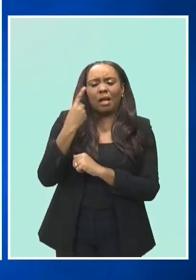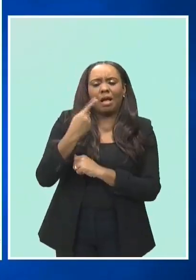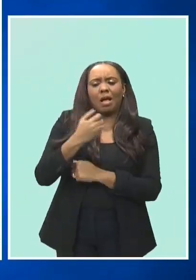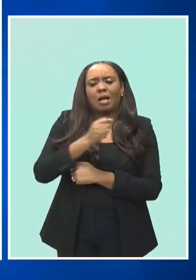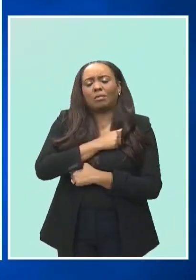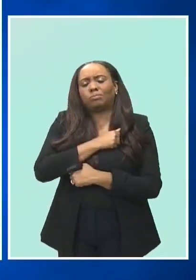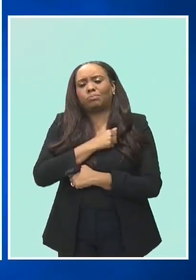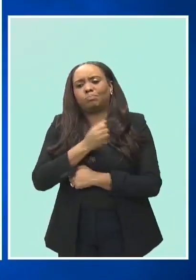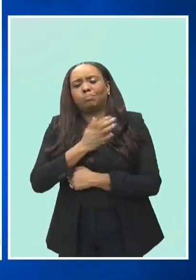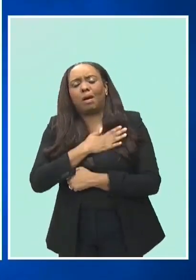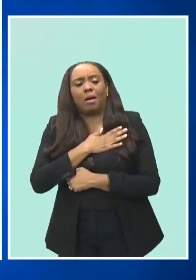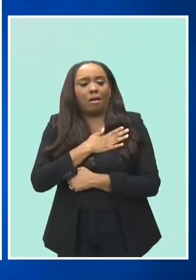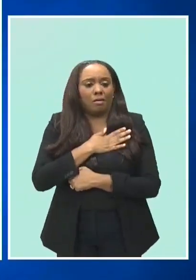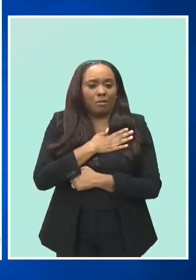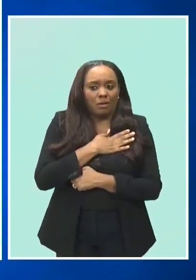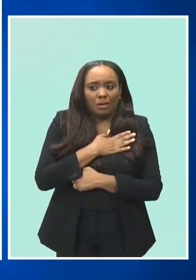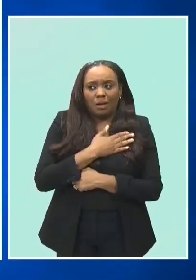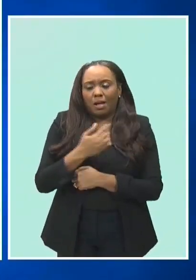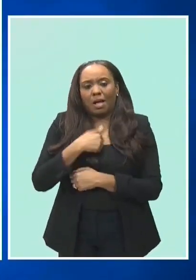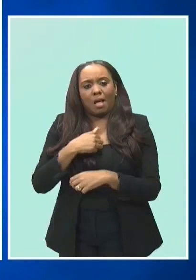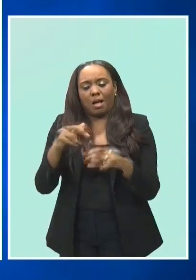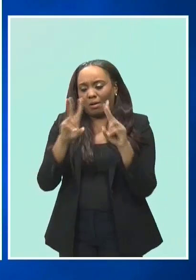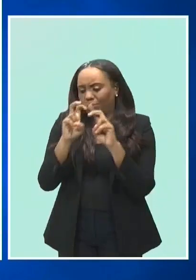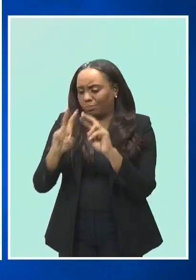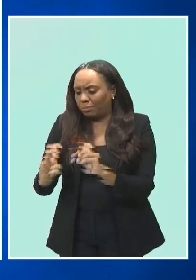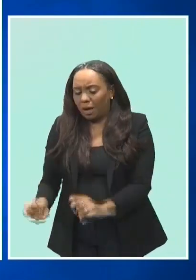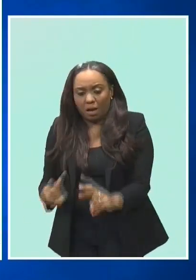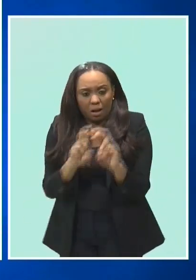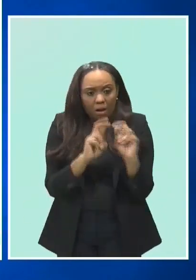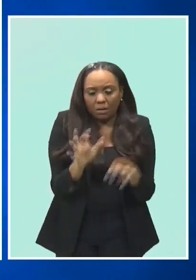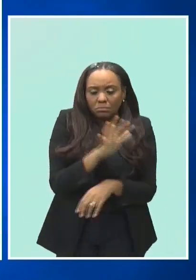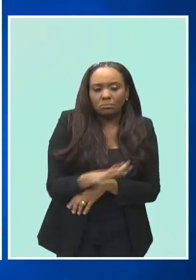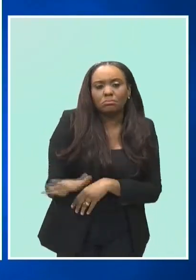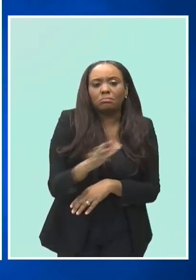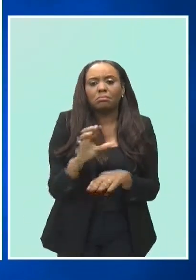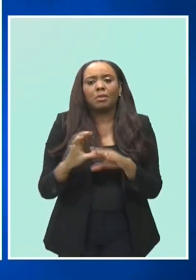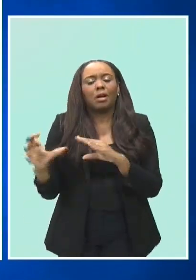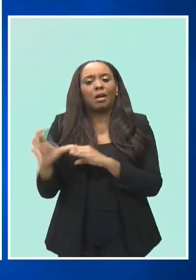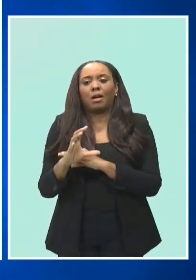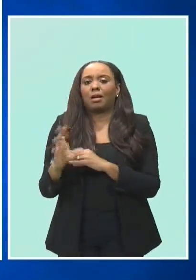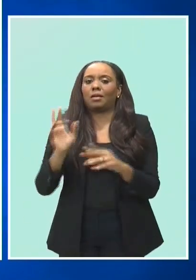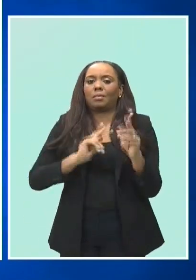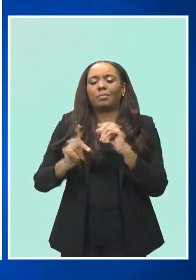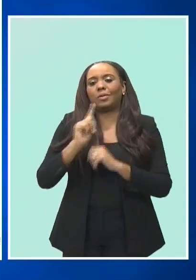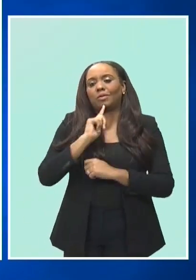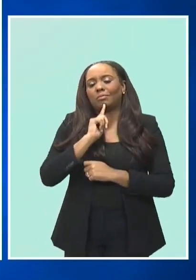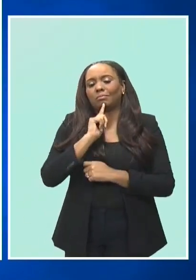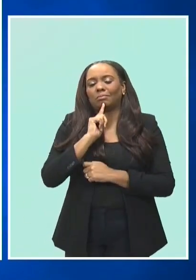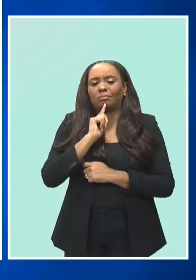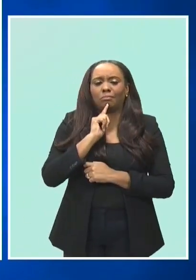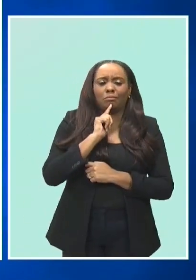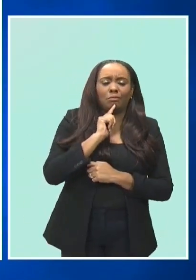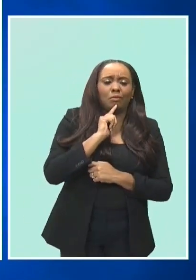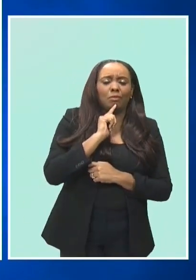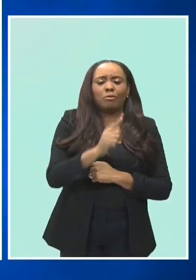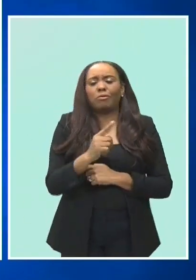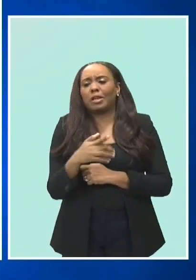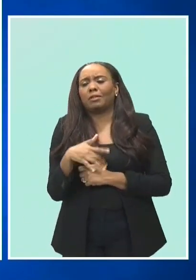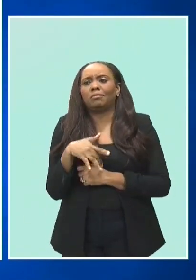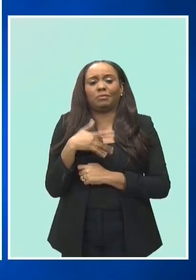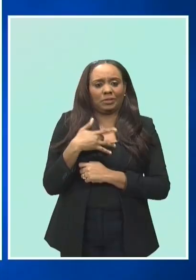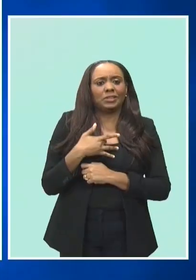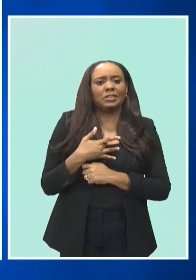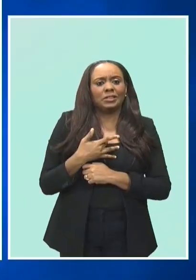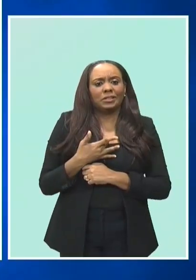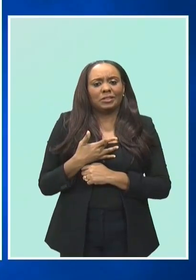I have been, assessing the reactions across the Caribbean. The message has really gone right across the region,